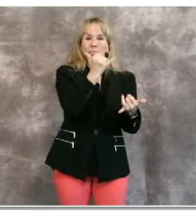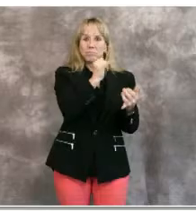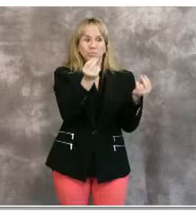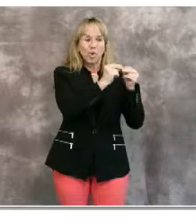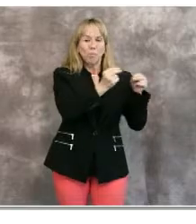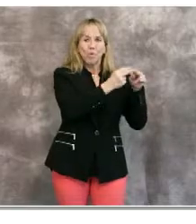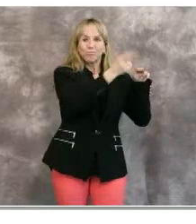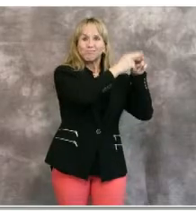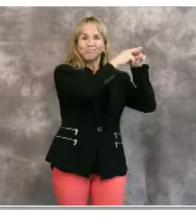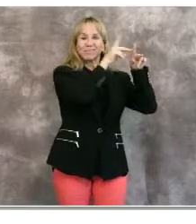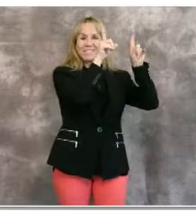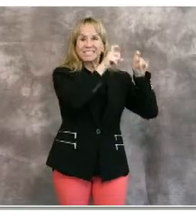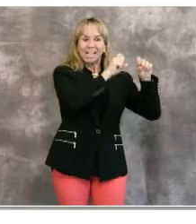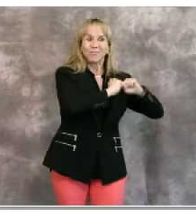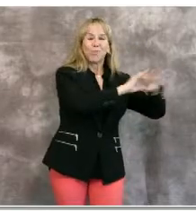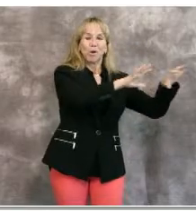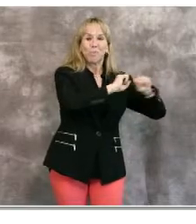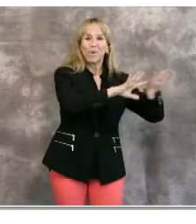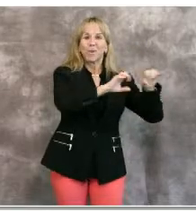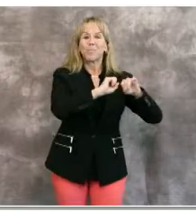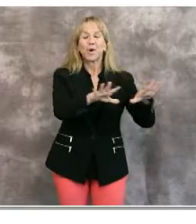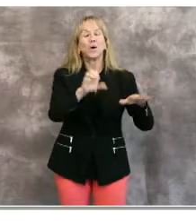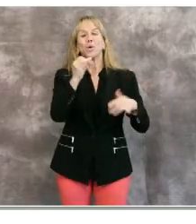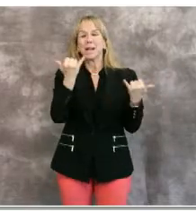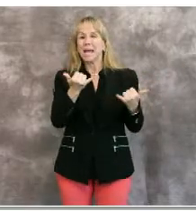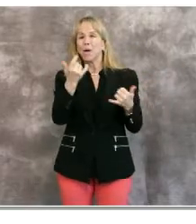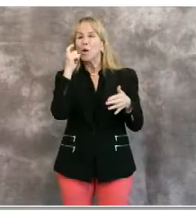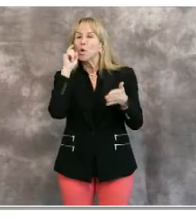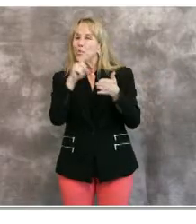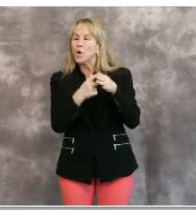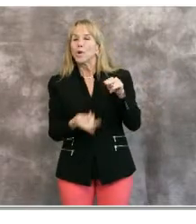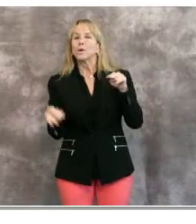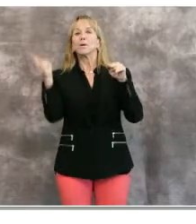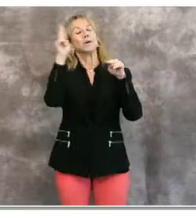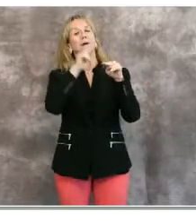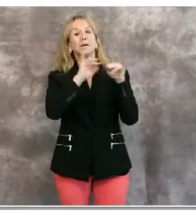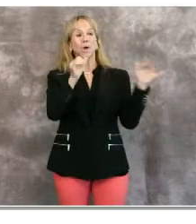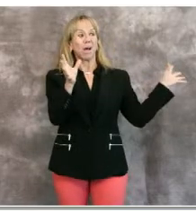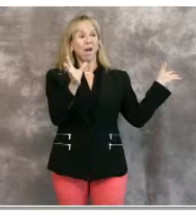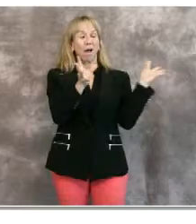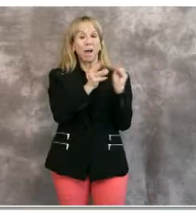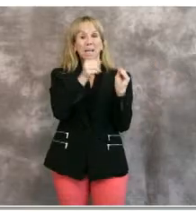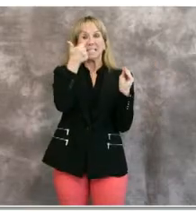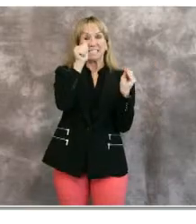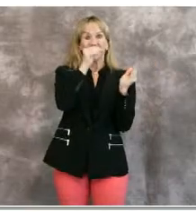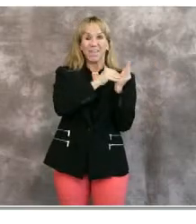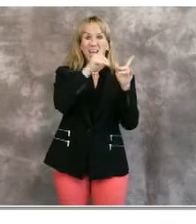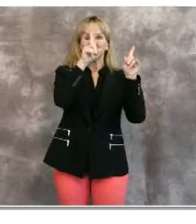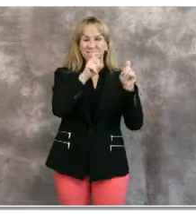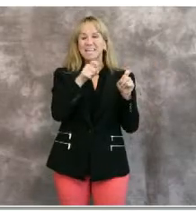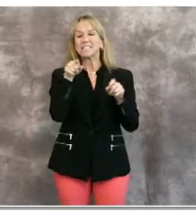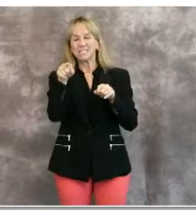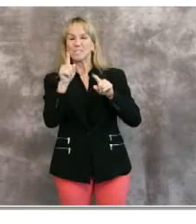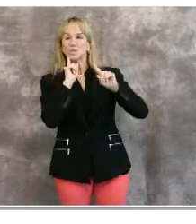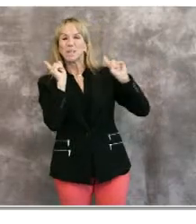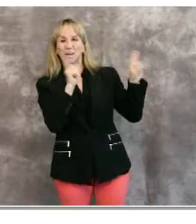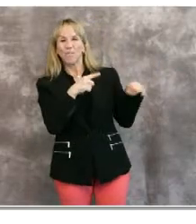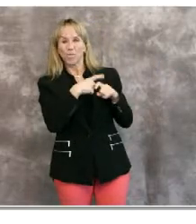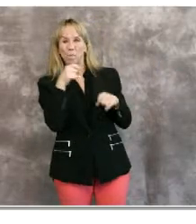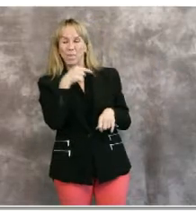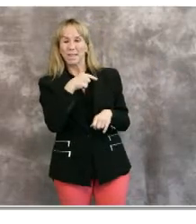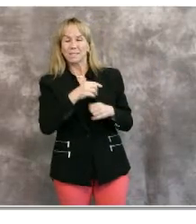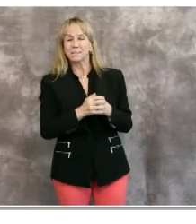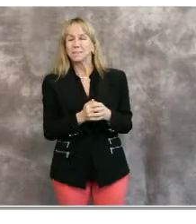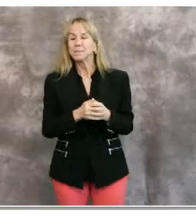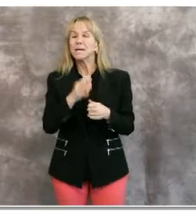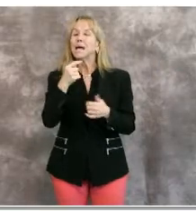tests. That wasn't 10,000 performed on an individual day. That was catching up of a backlog of tests. There also continues to be a lot of instability in the daily